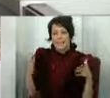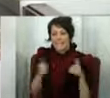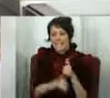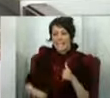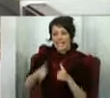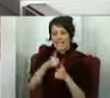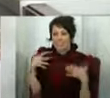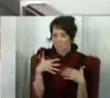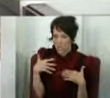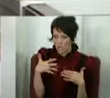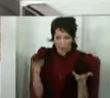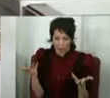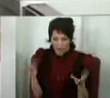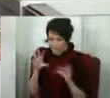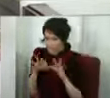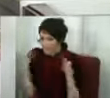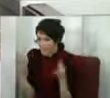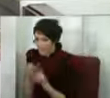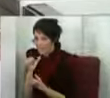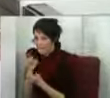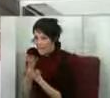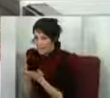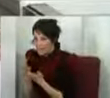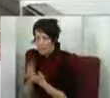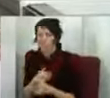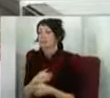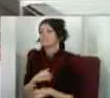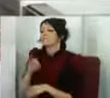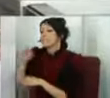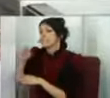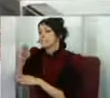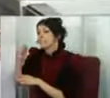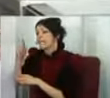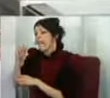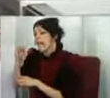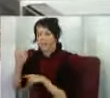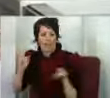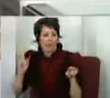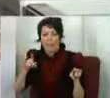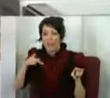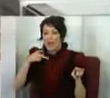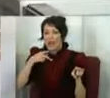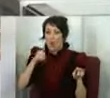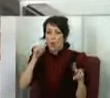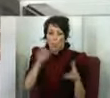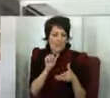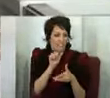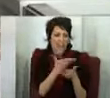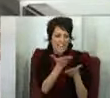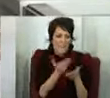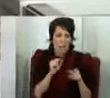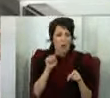here, like our physical families. My family's in Indiana, Phoebe's is, well, all over, but not here.